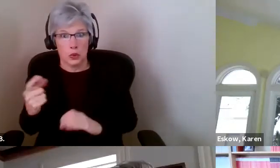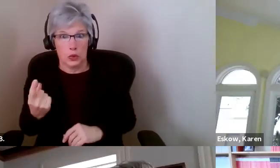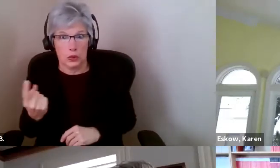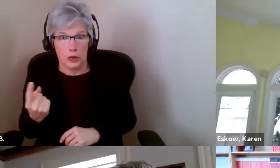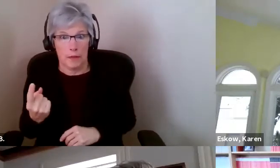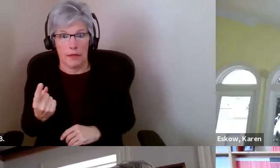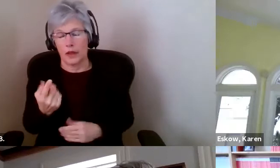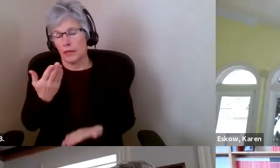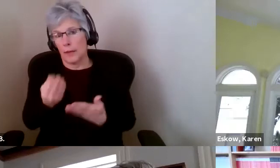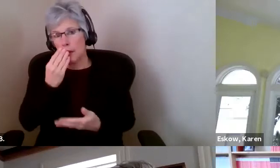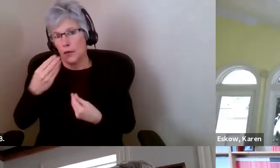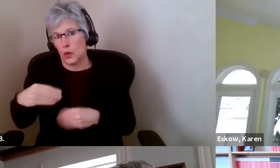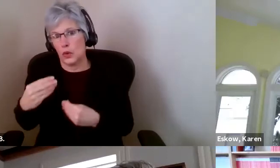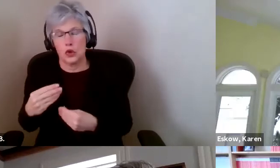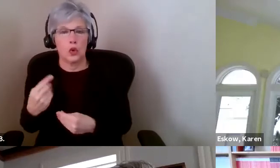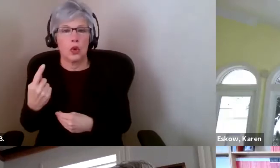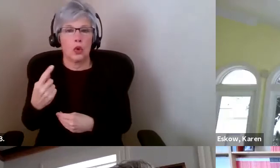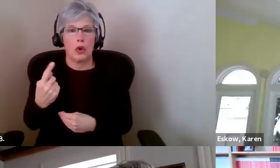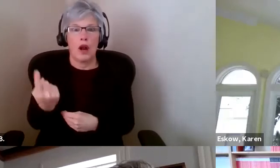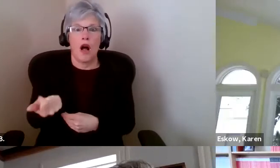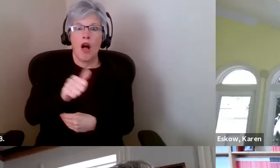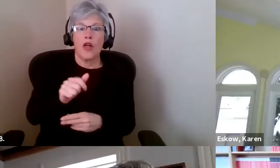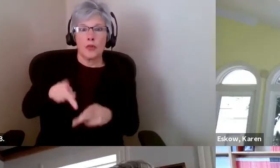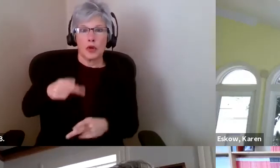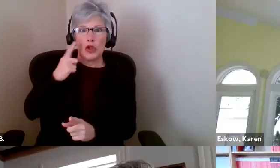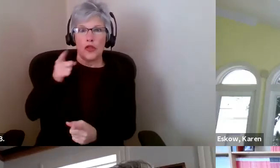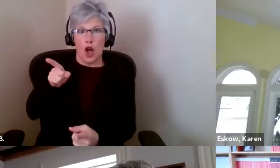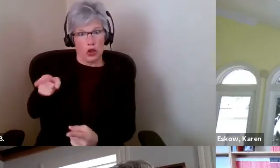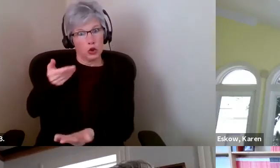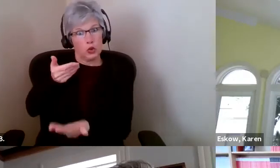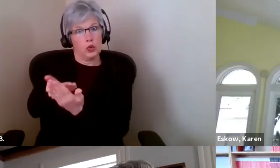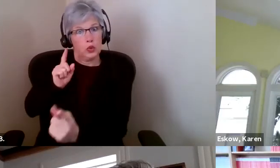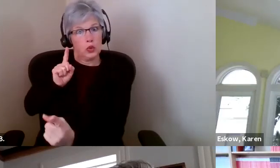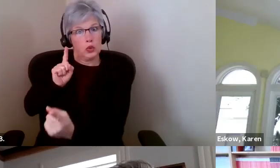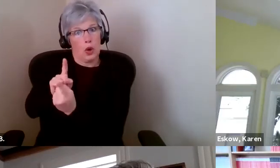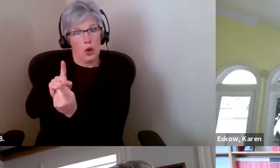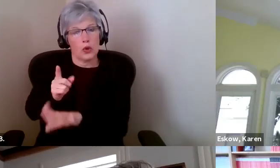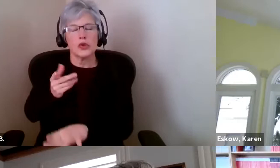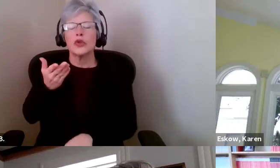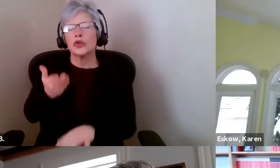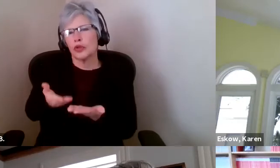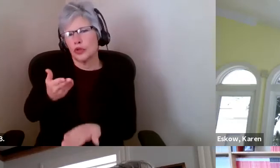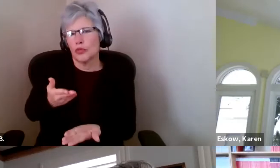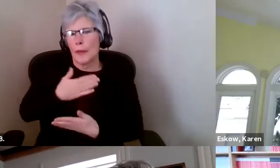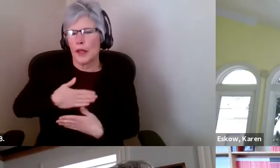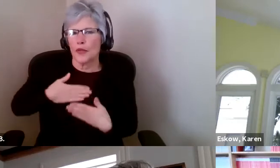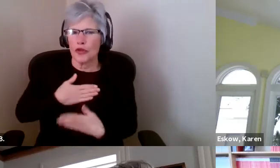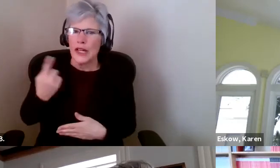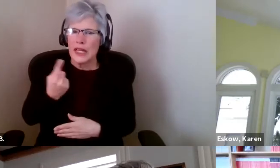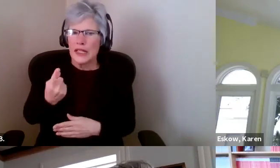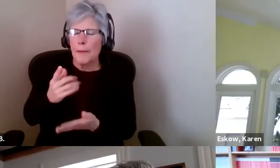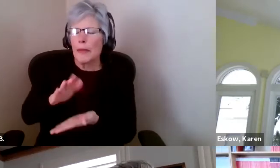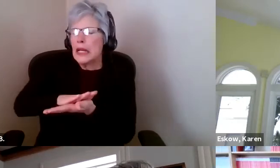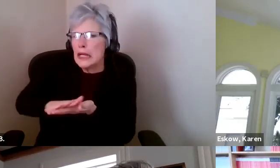too close. You probably appreciated that kind reminder rather than that snippy, retort and or snippy,